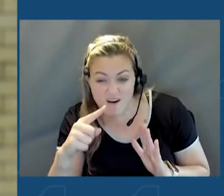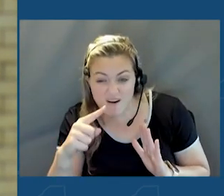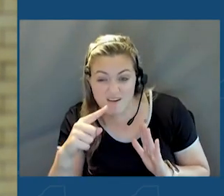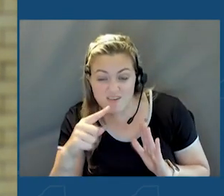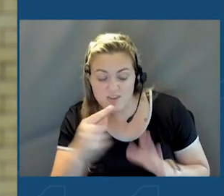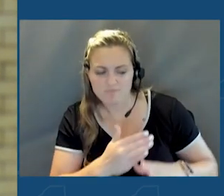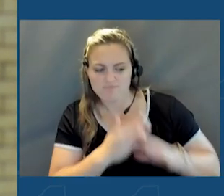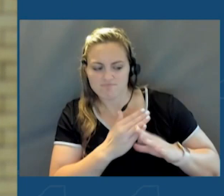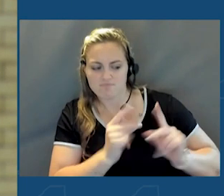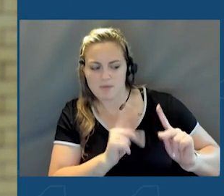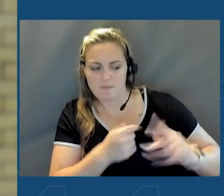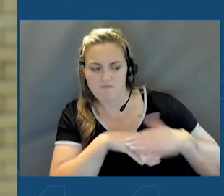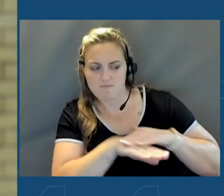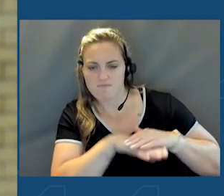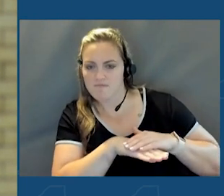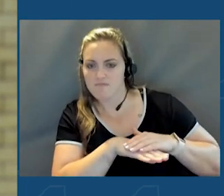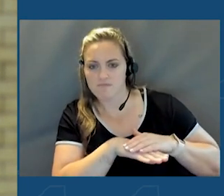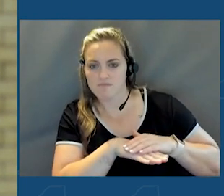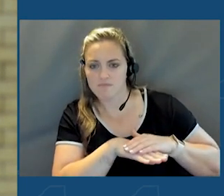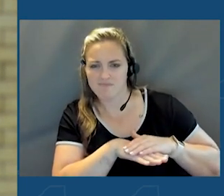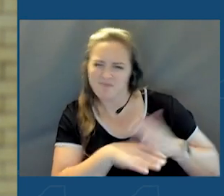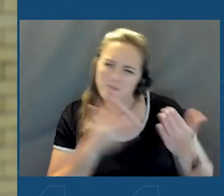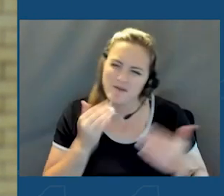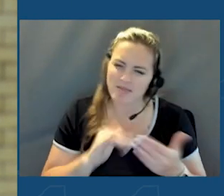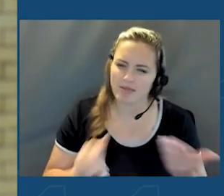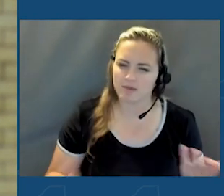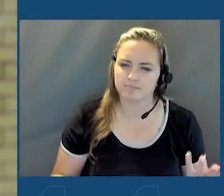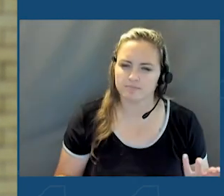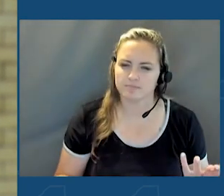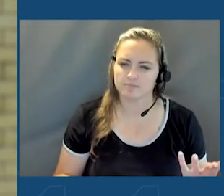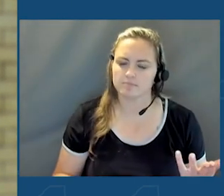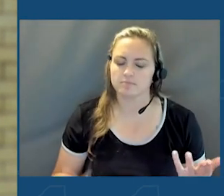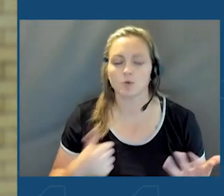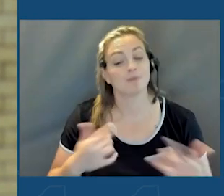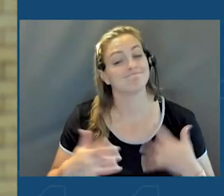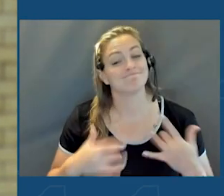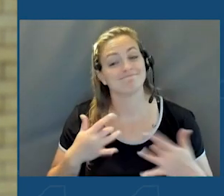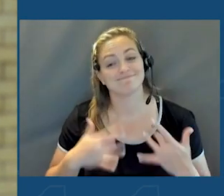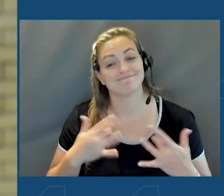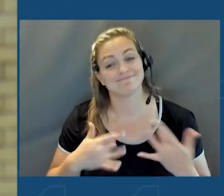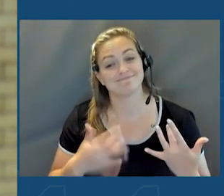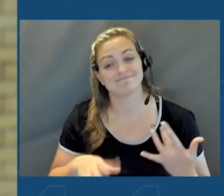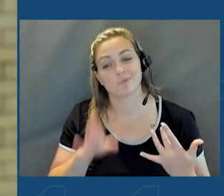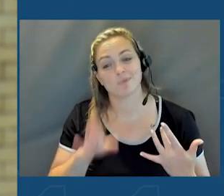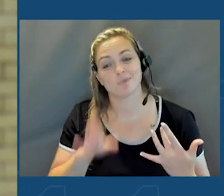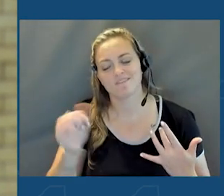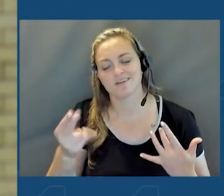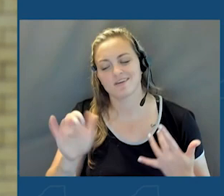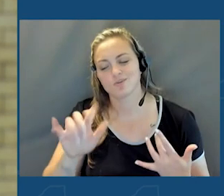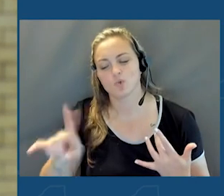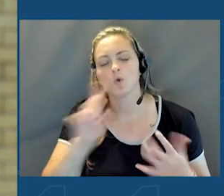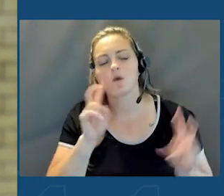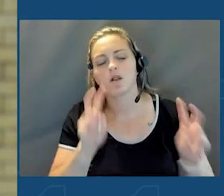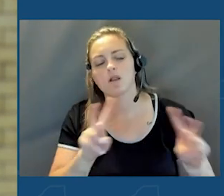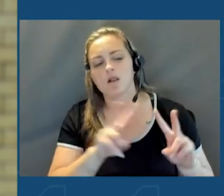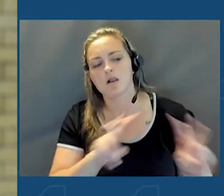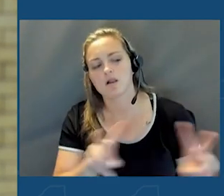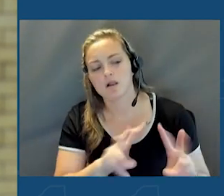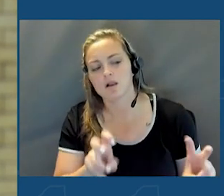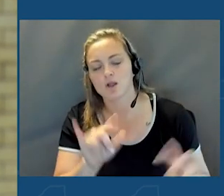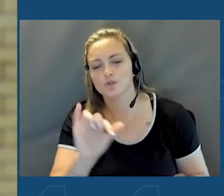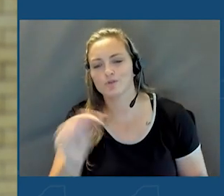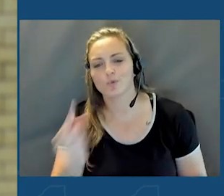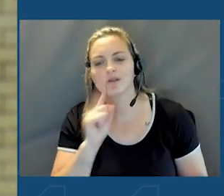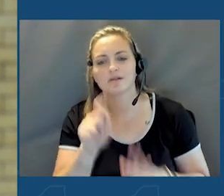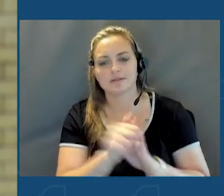Because we're better than that. So I'm excited about these possibilities, and I'm going to have a dashboard that's going to monitor zoning in this